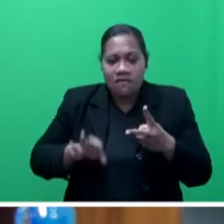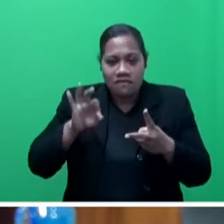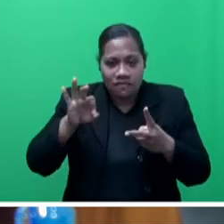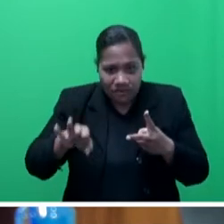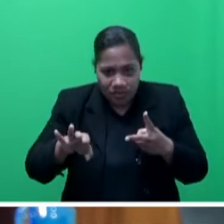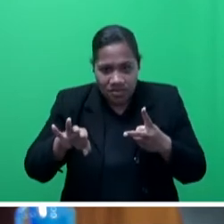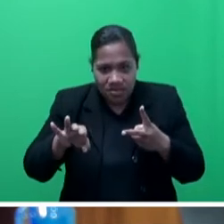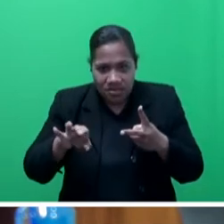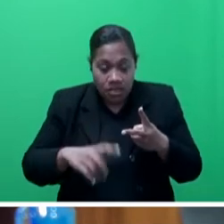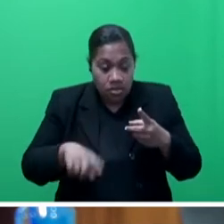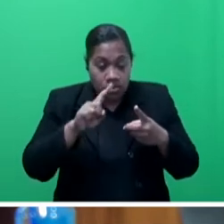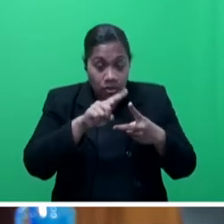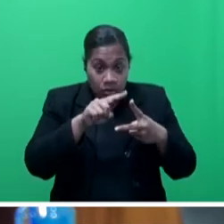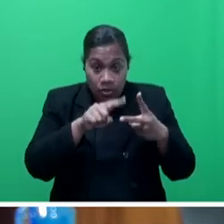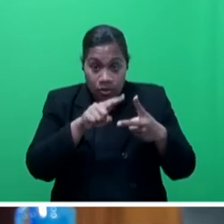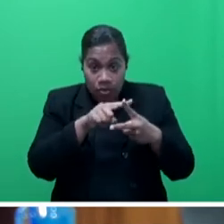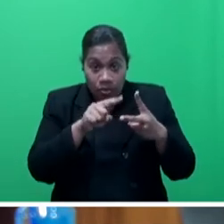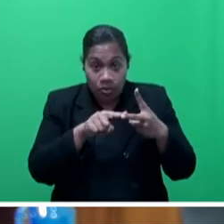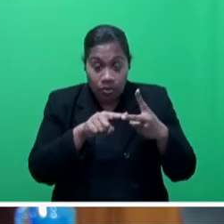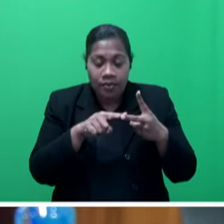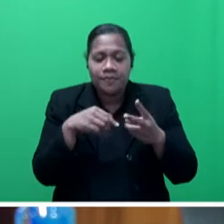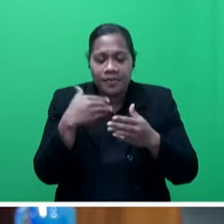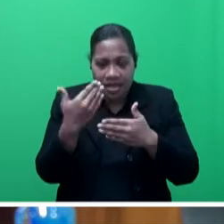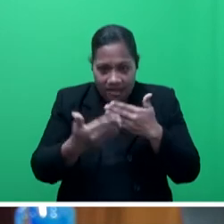of accessibility and affordability, I'm going to explain